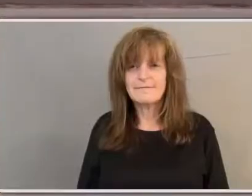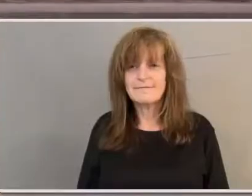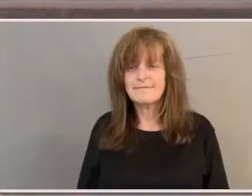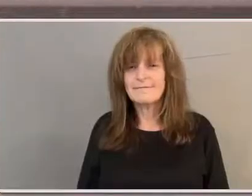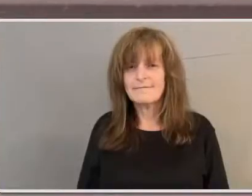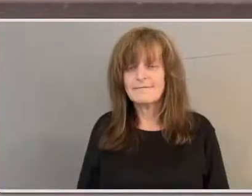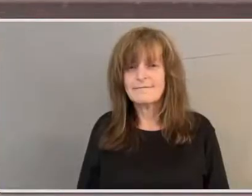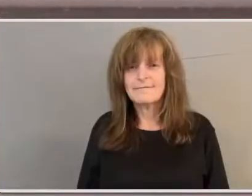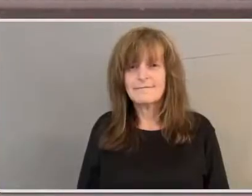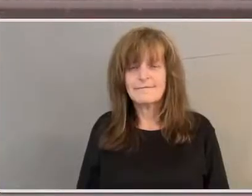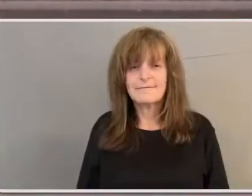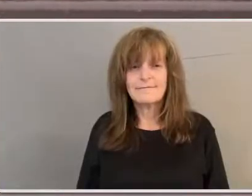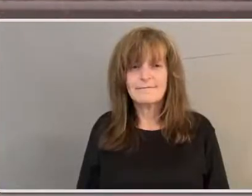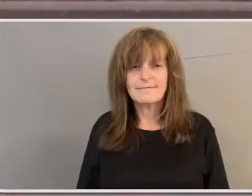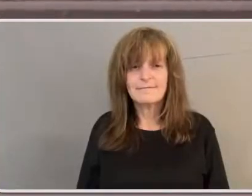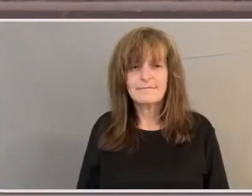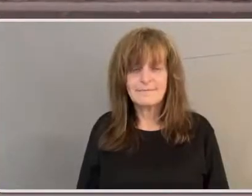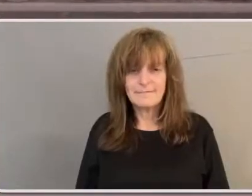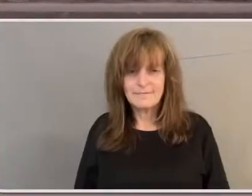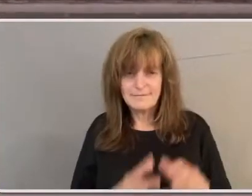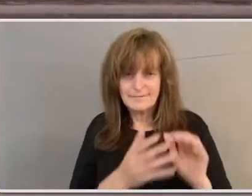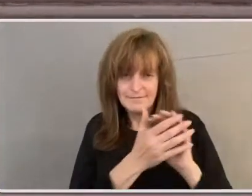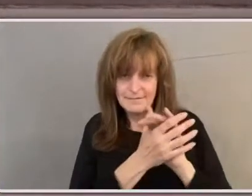Congratulations again, Minister Fedeli.